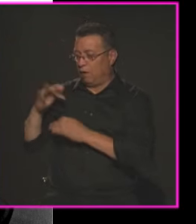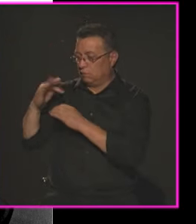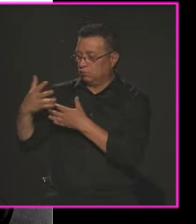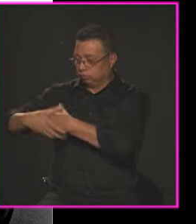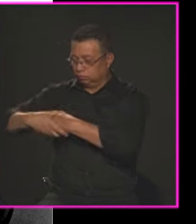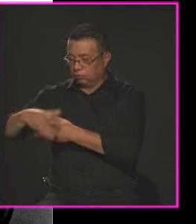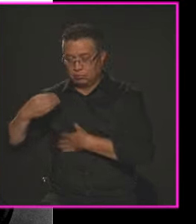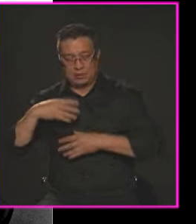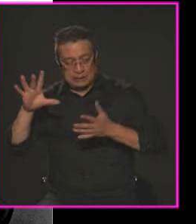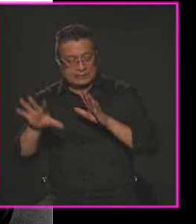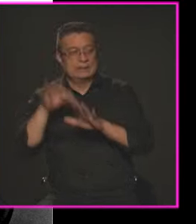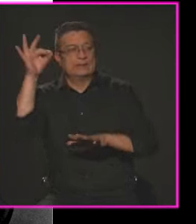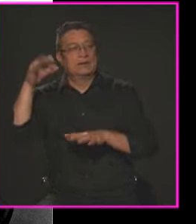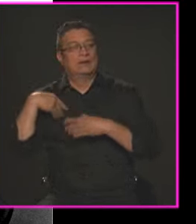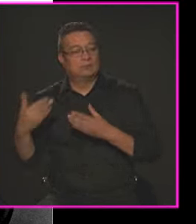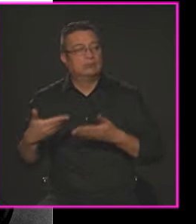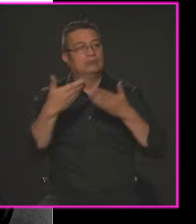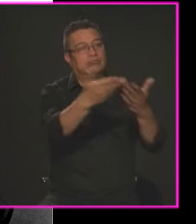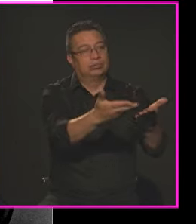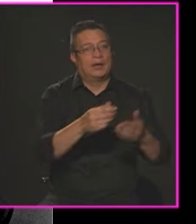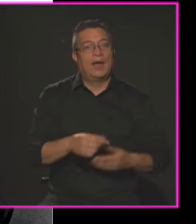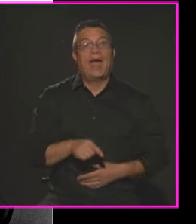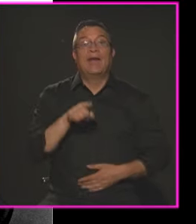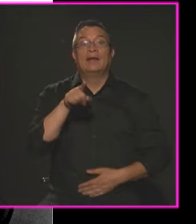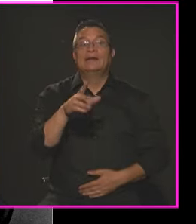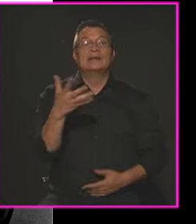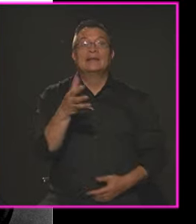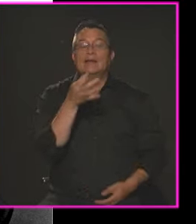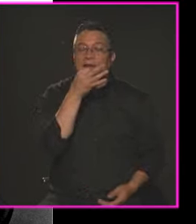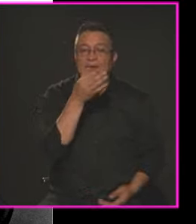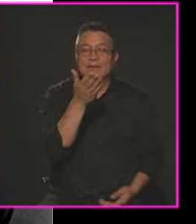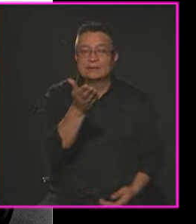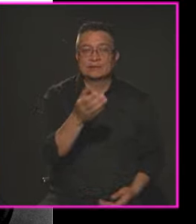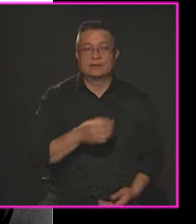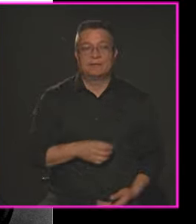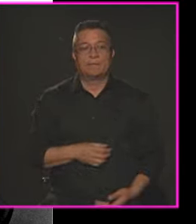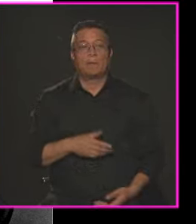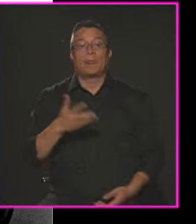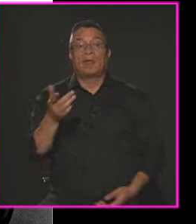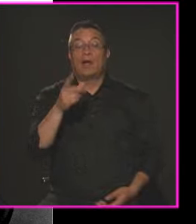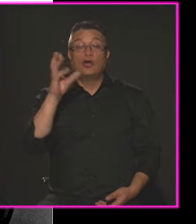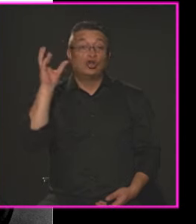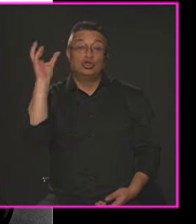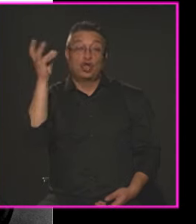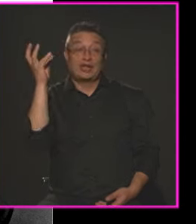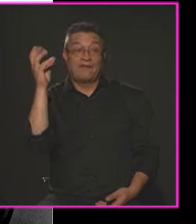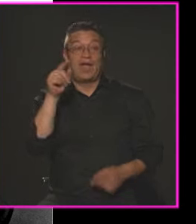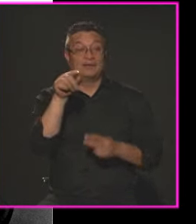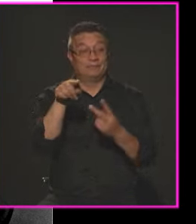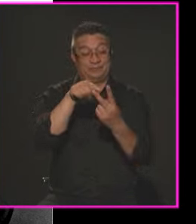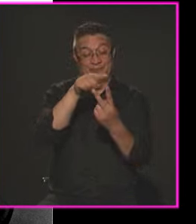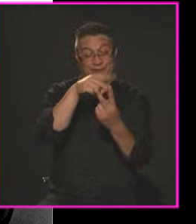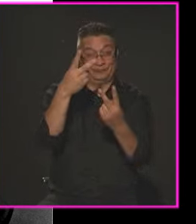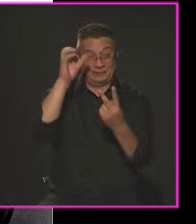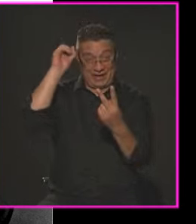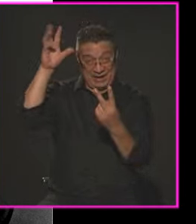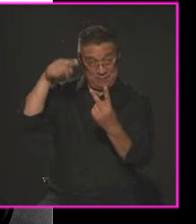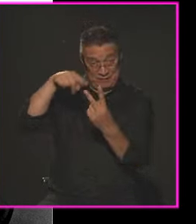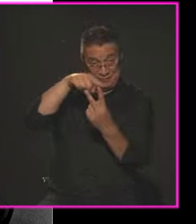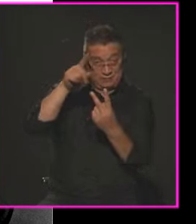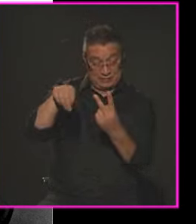want to stress is that unknown to Stern and unknown to Bohr, this postcard and this experiment